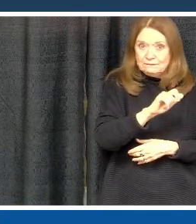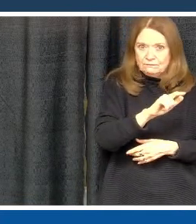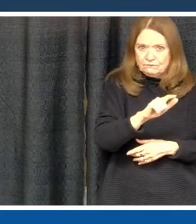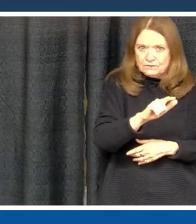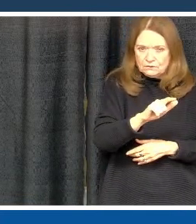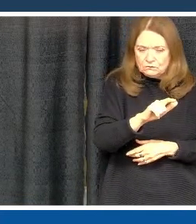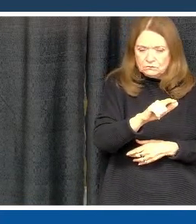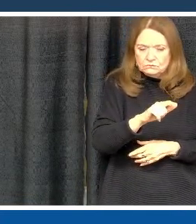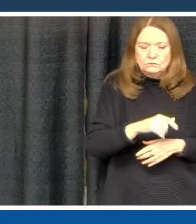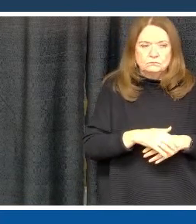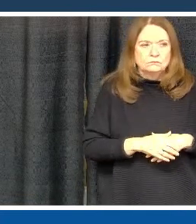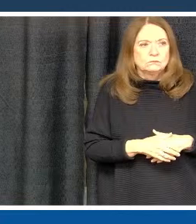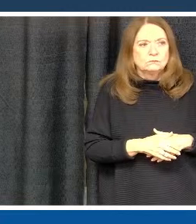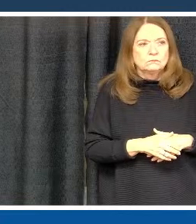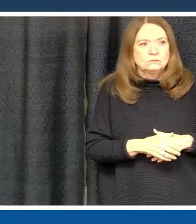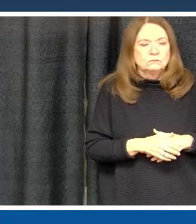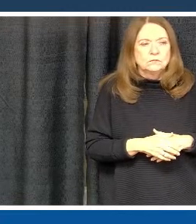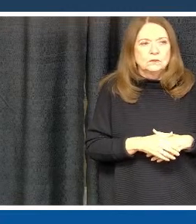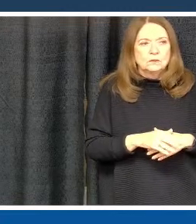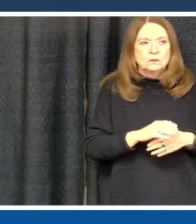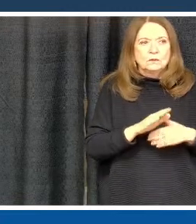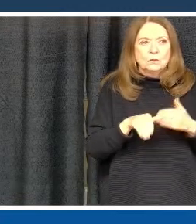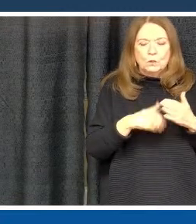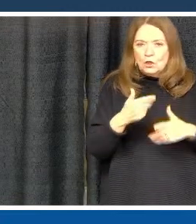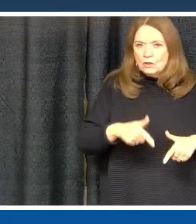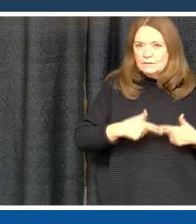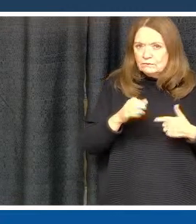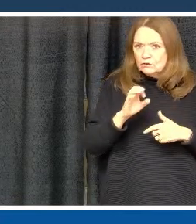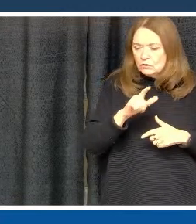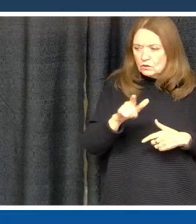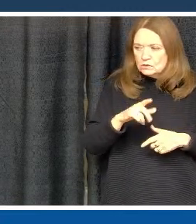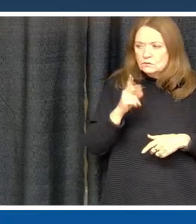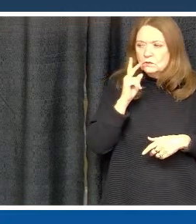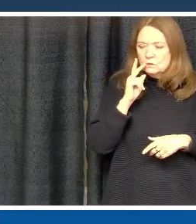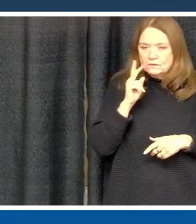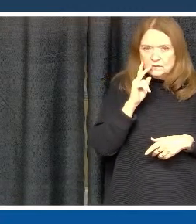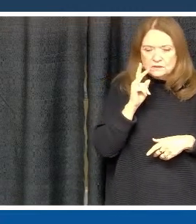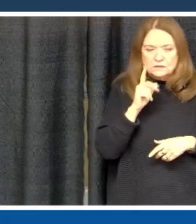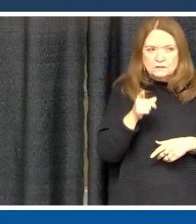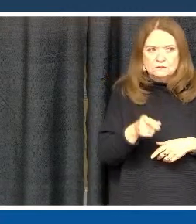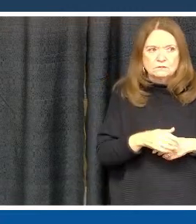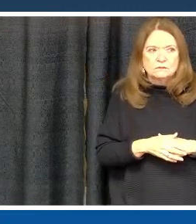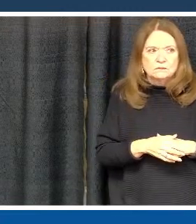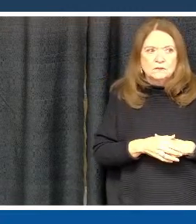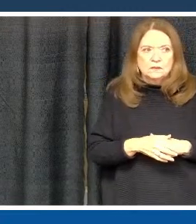as well. We all live in Clarksville. We've seen Clarksville. We know the topography of Clarksville.